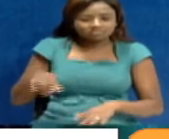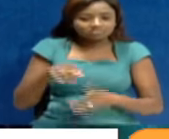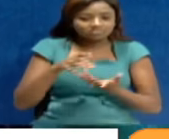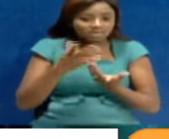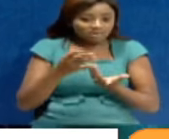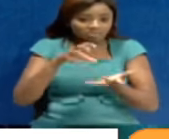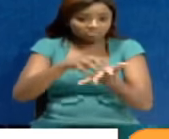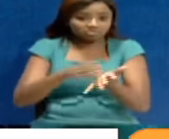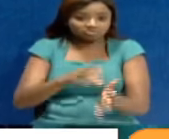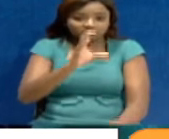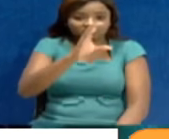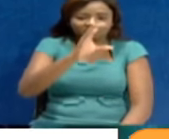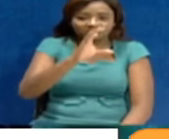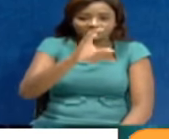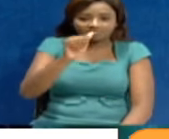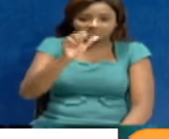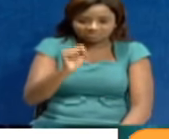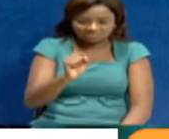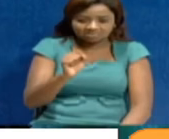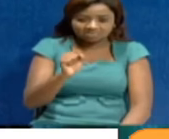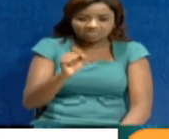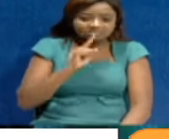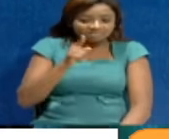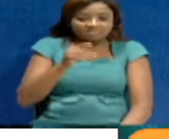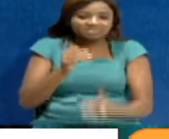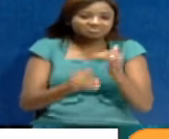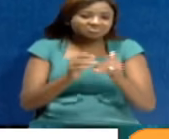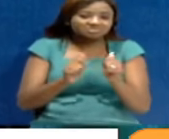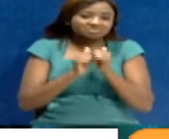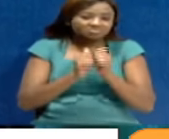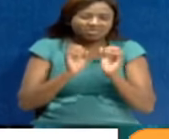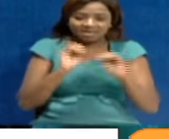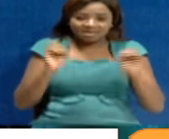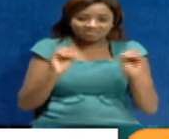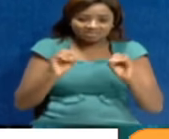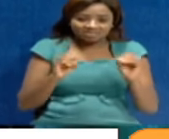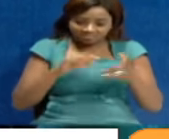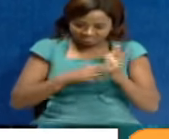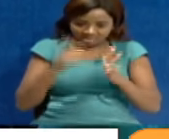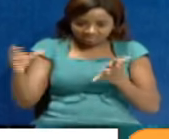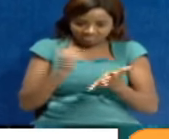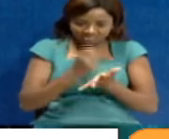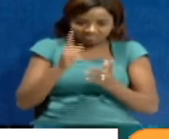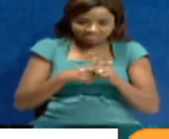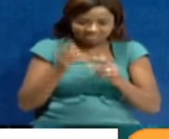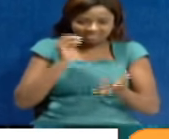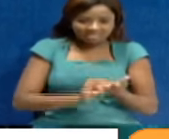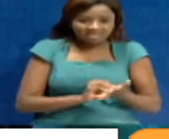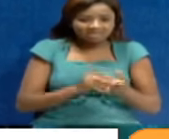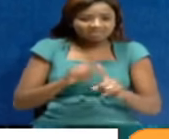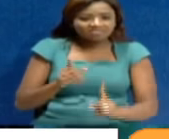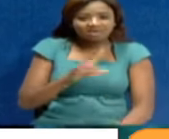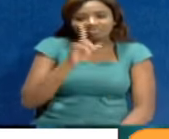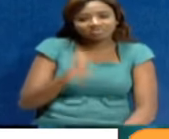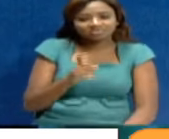Administrative Secretary as unconstitutional and illegal, and the process leading to the appointment must be restarted. The question on the street